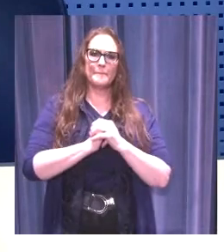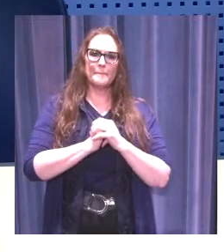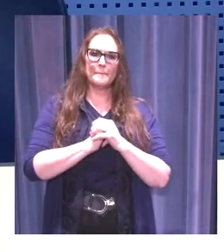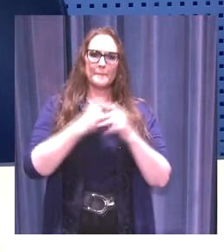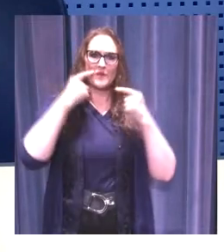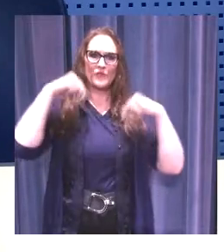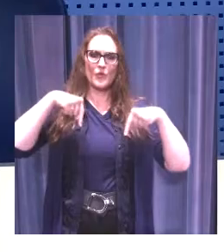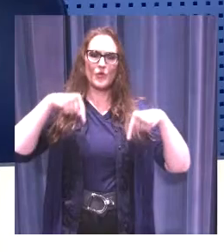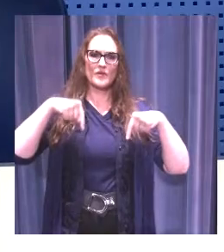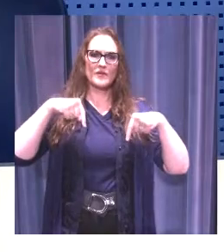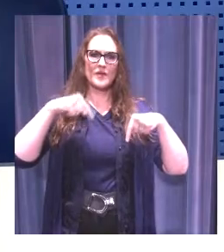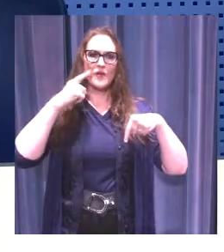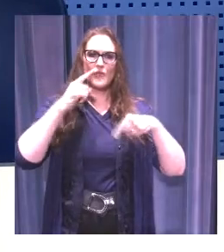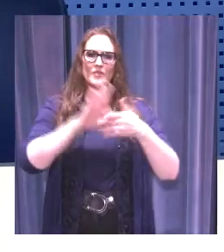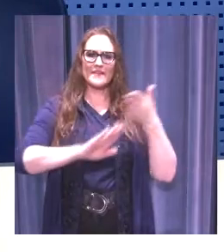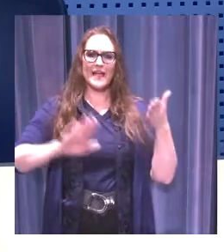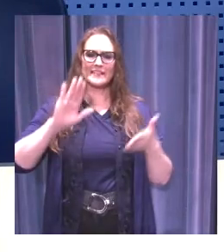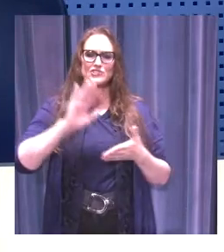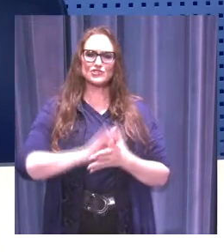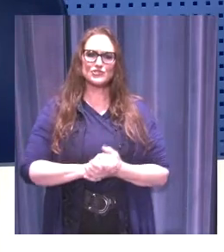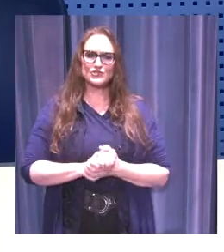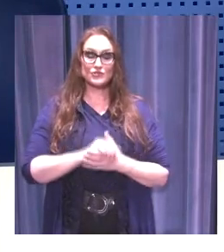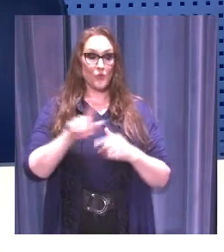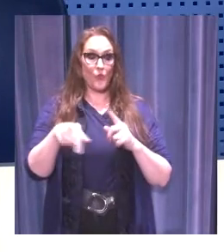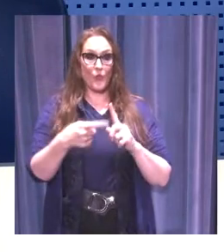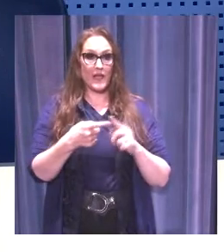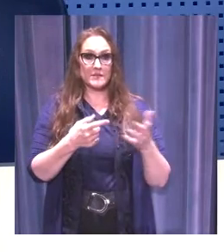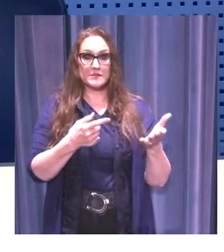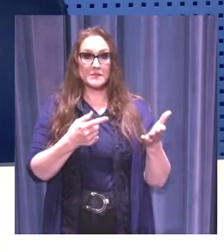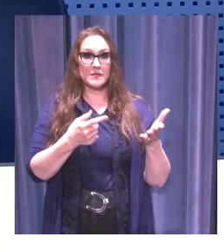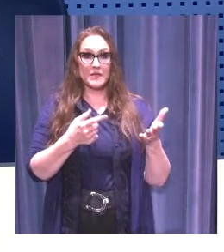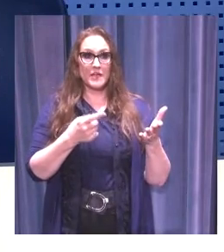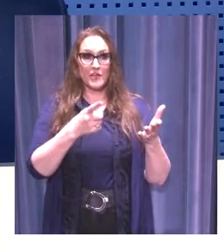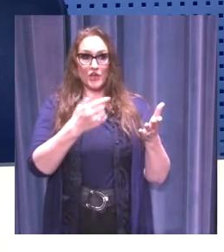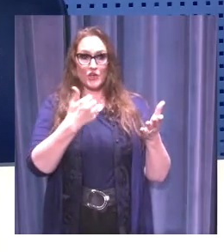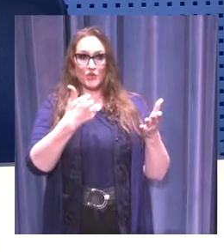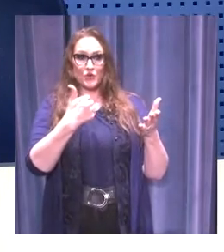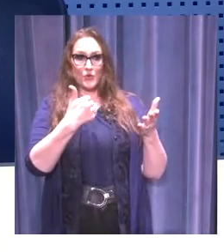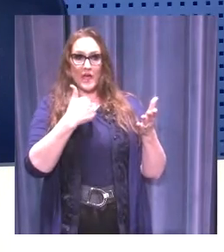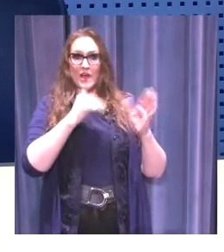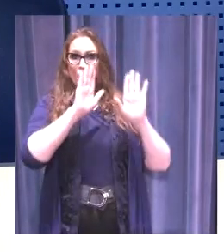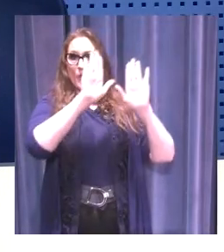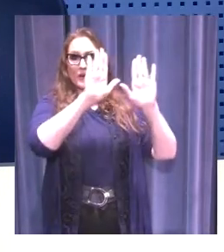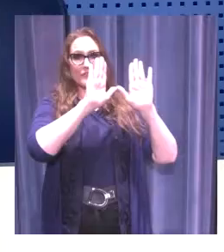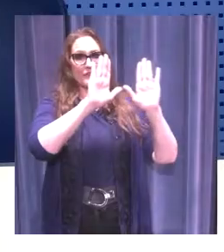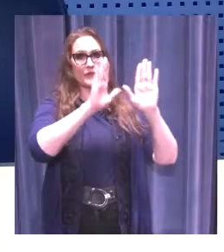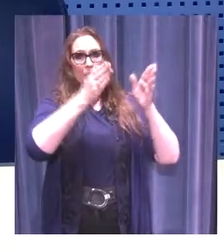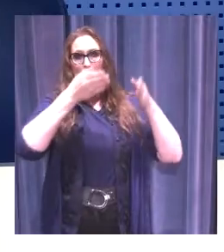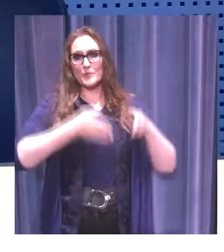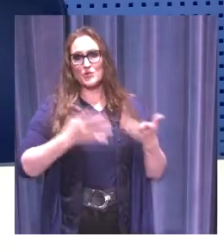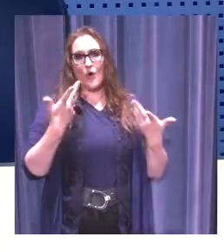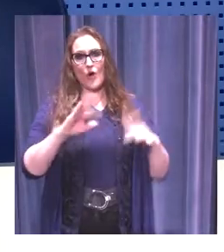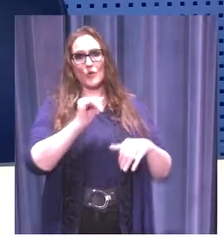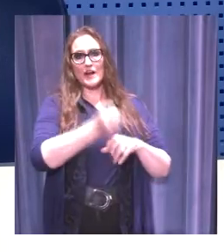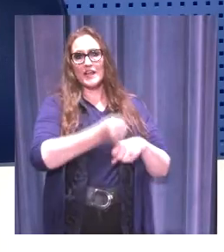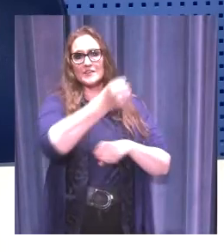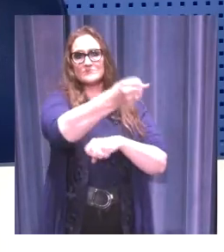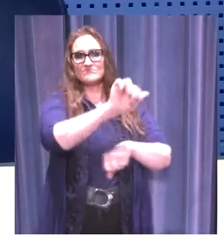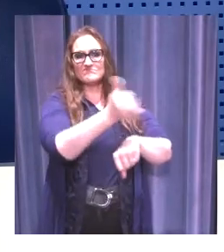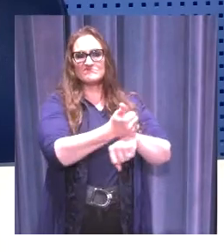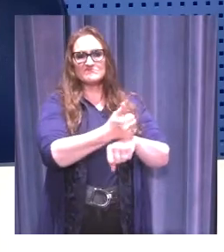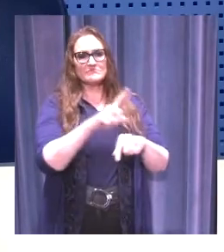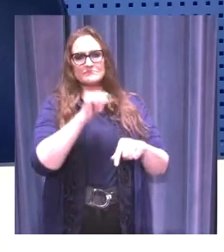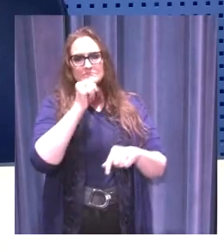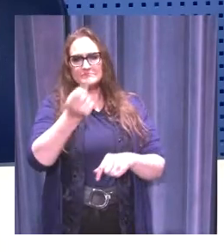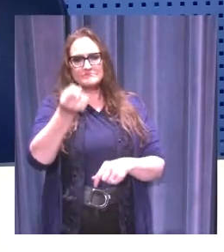for this board, for the college, when you had a wonderful person in place already? Just doesn't